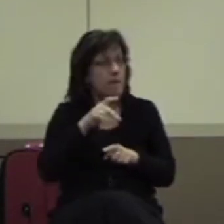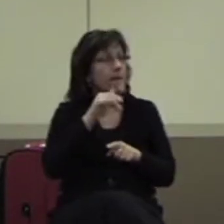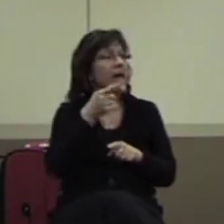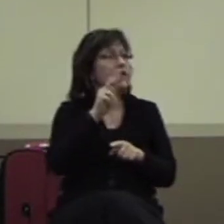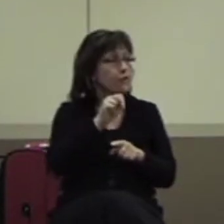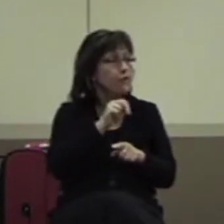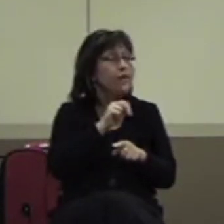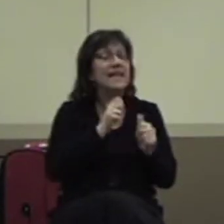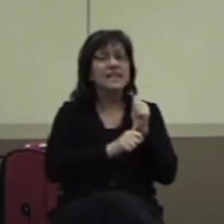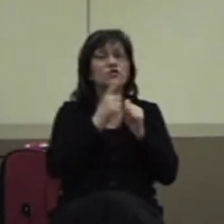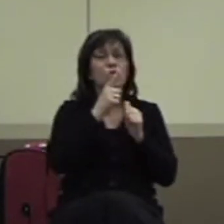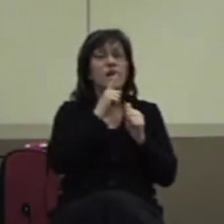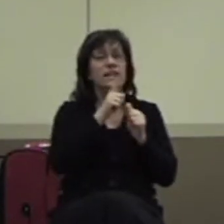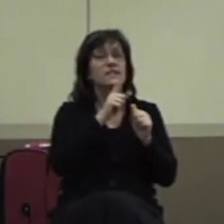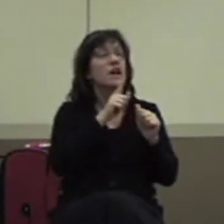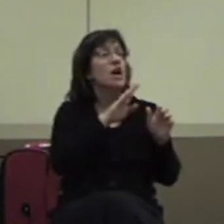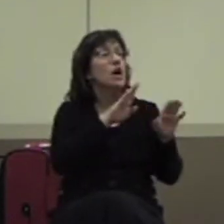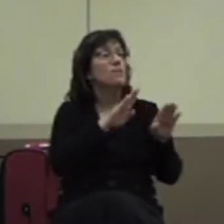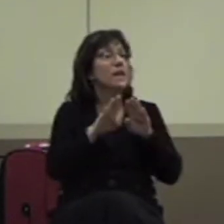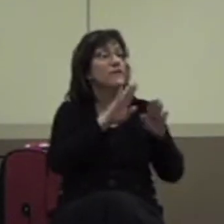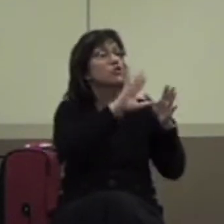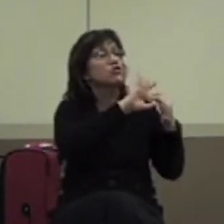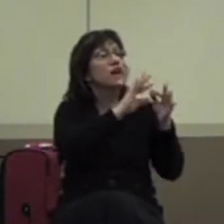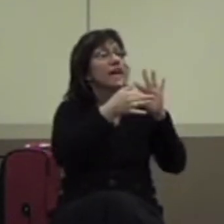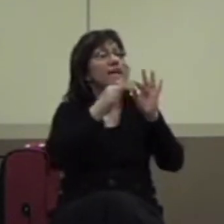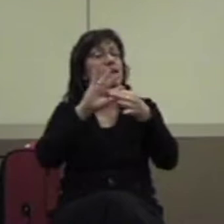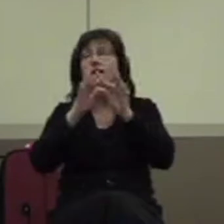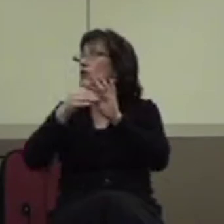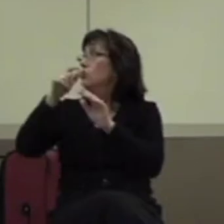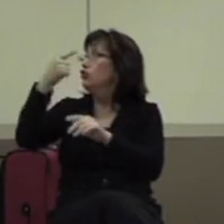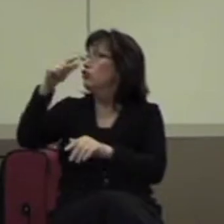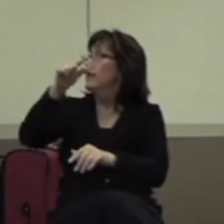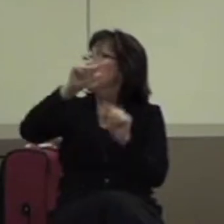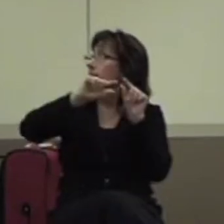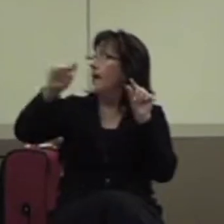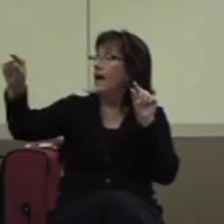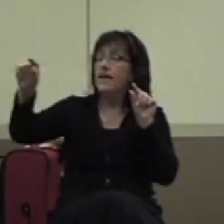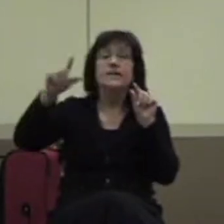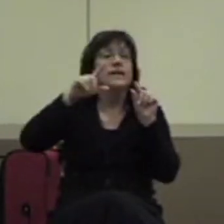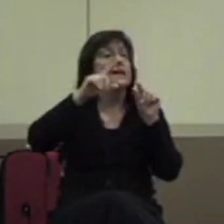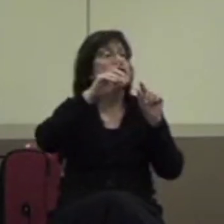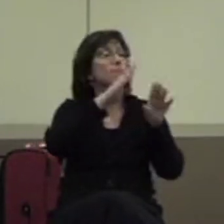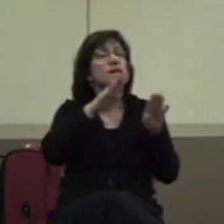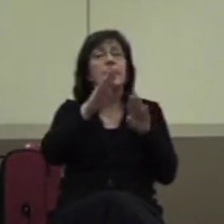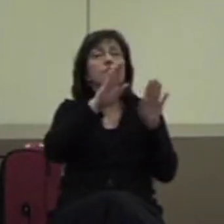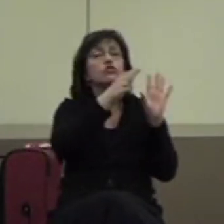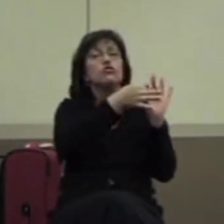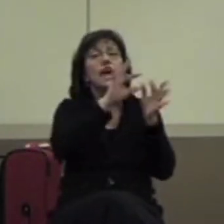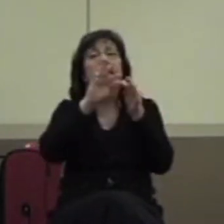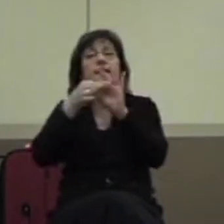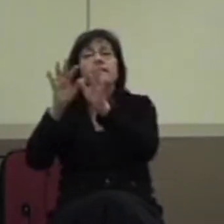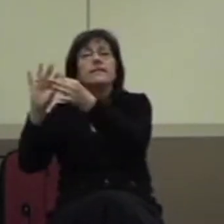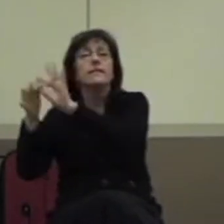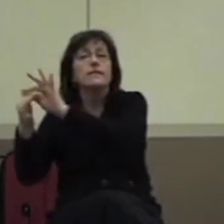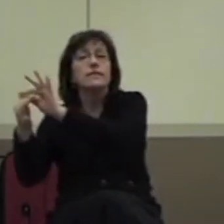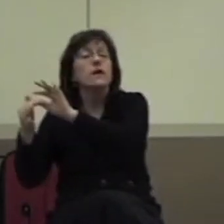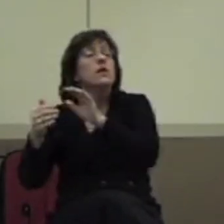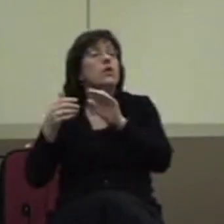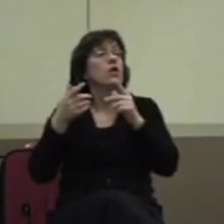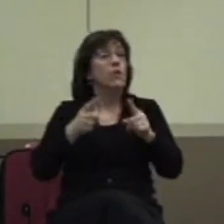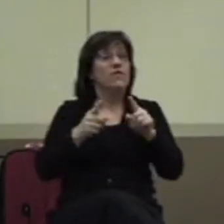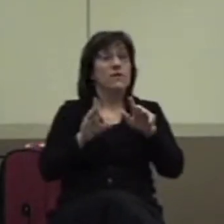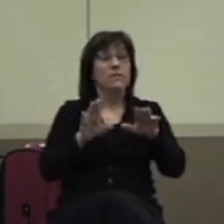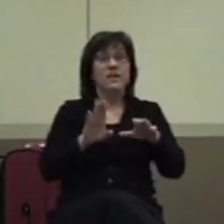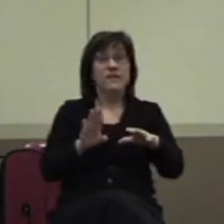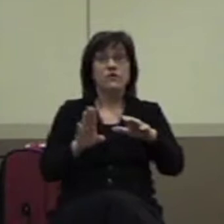one of these is a behavior chain. This green line's a behavior chain. Now when a behavior happens, all the teacher has